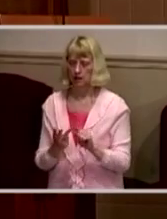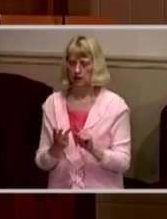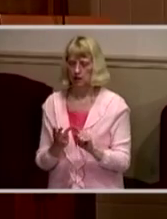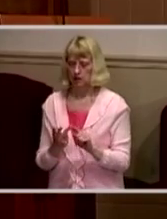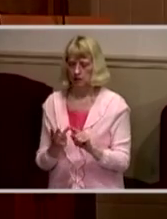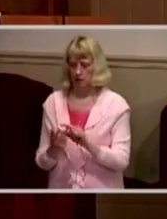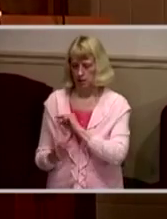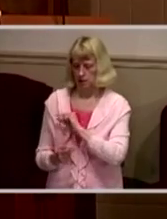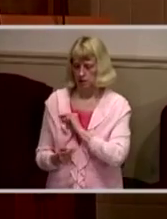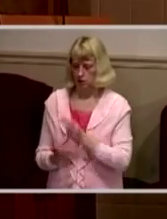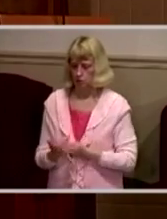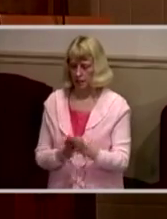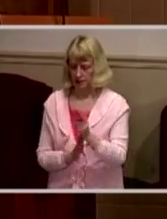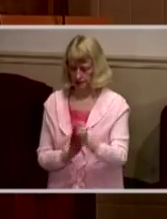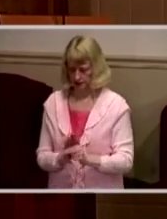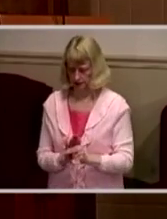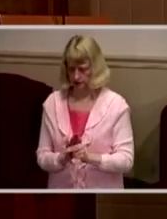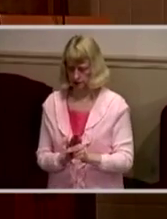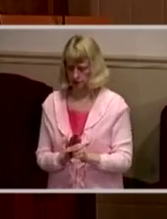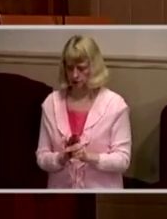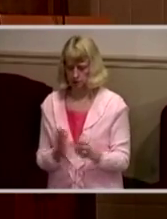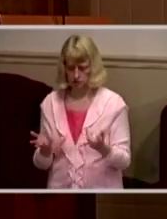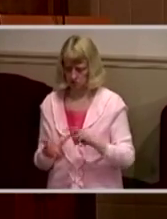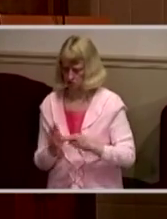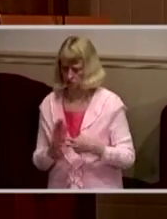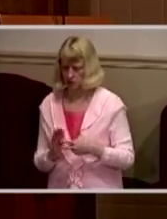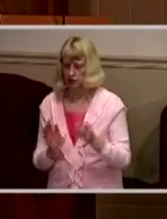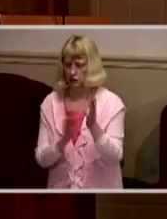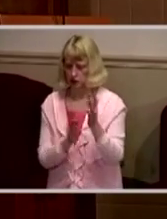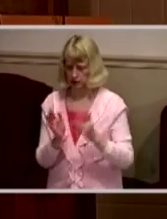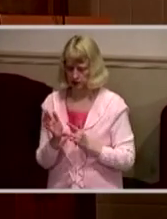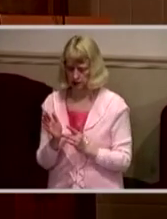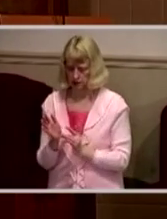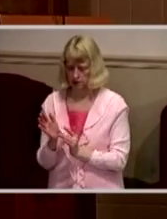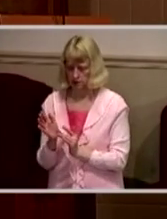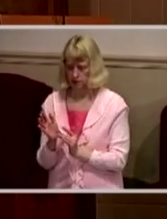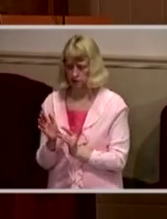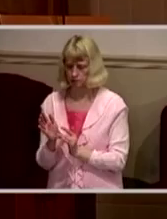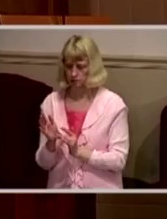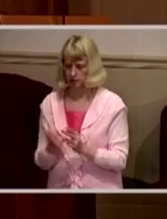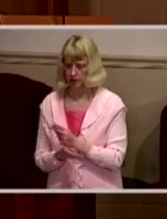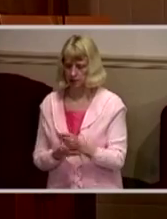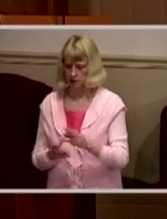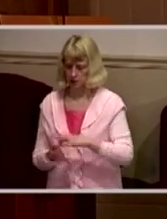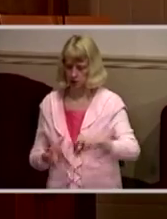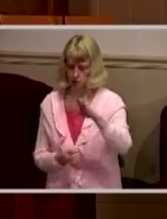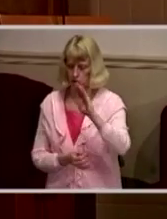to convict the world of righteousness. And by that, Jesus means this: it's the Spirit